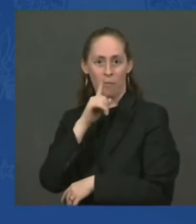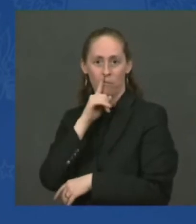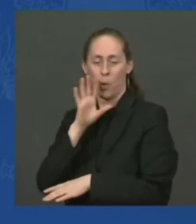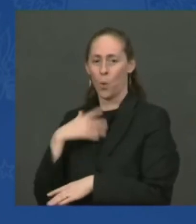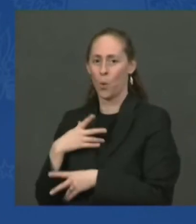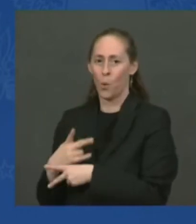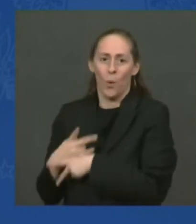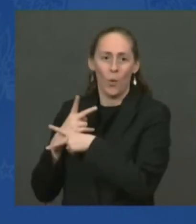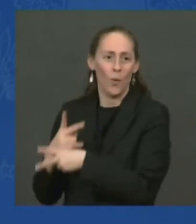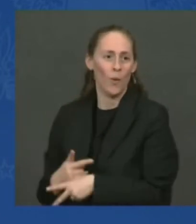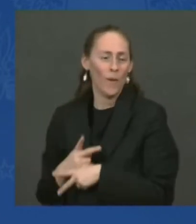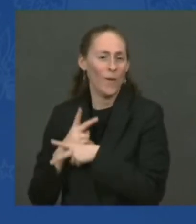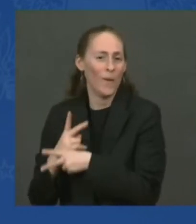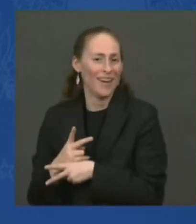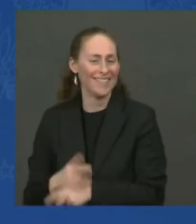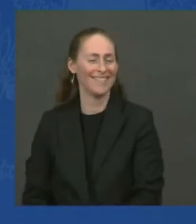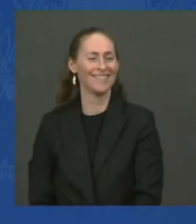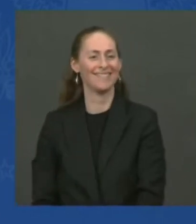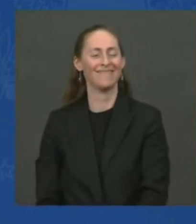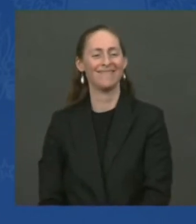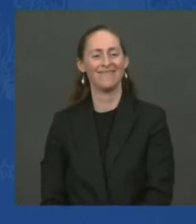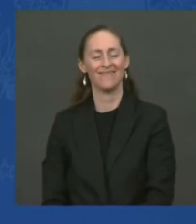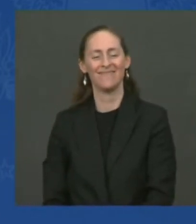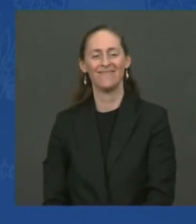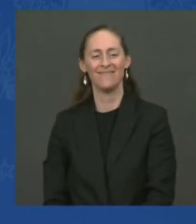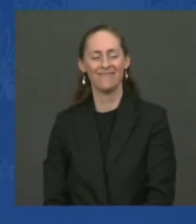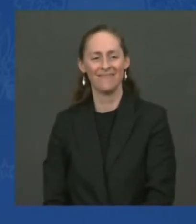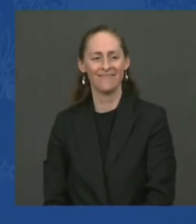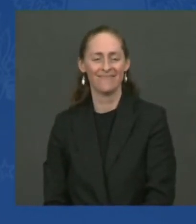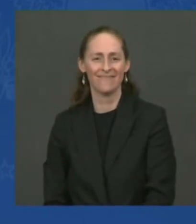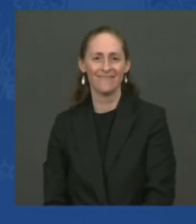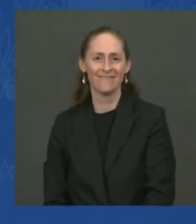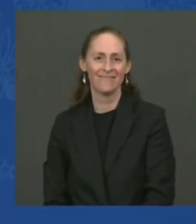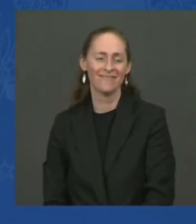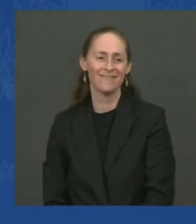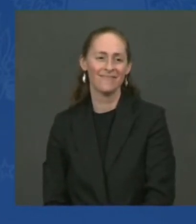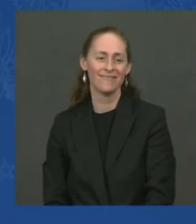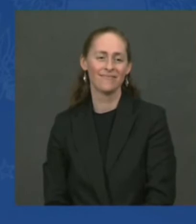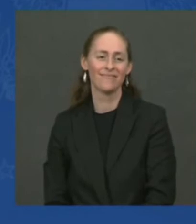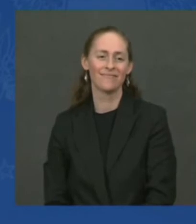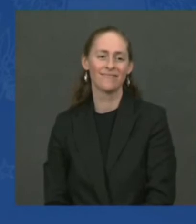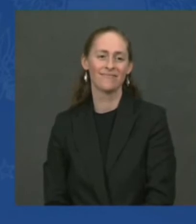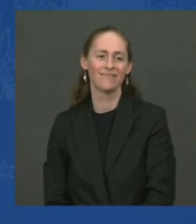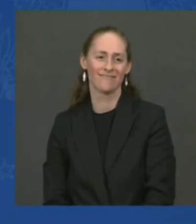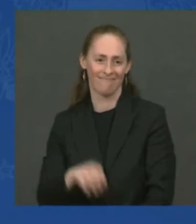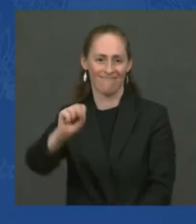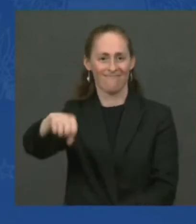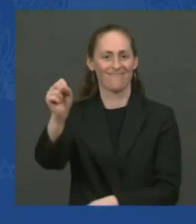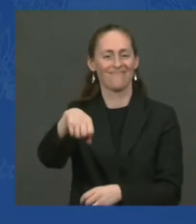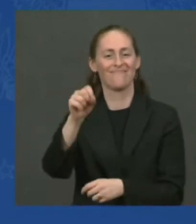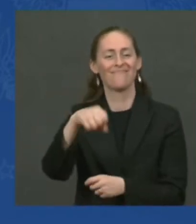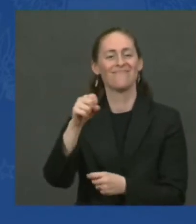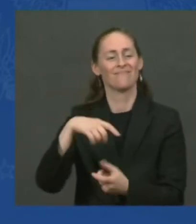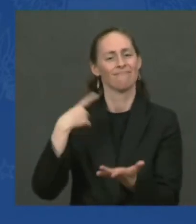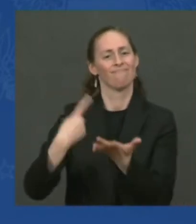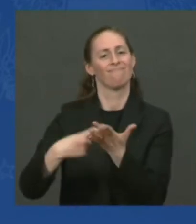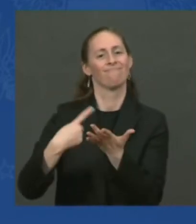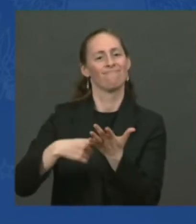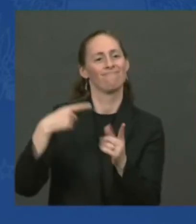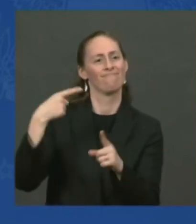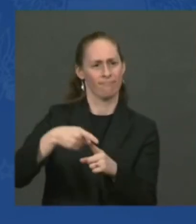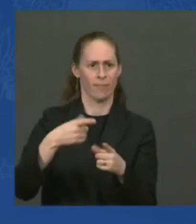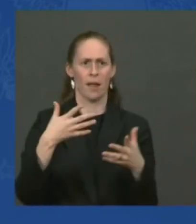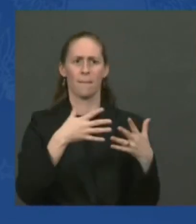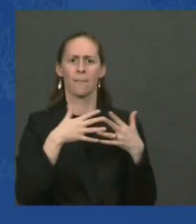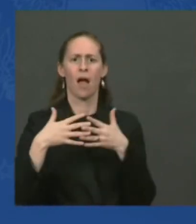Machinists, so many more. Look, folks, for too long, we've talked about having the best economy in the world. We've